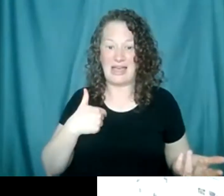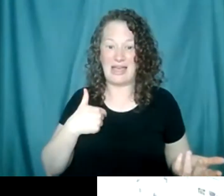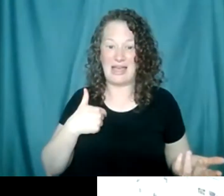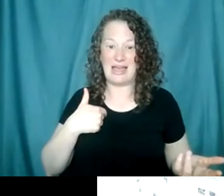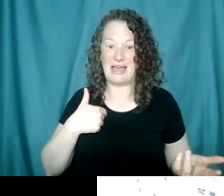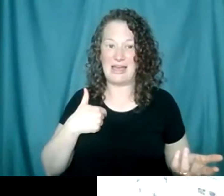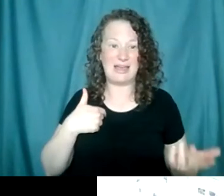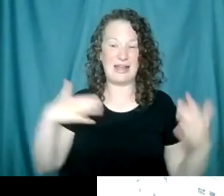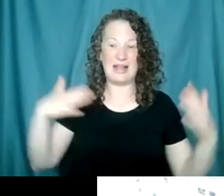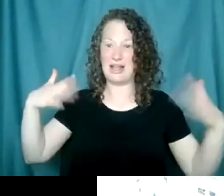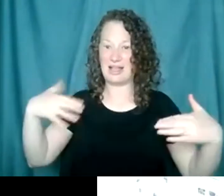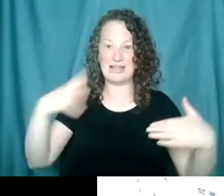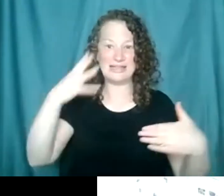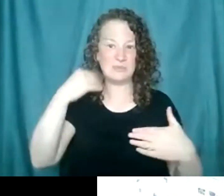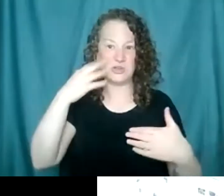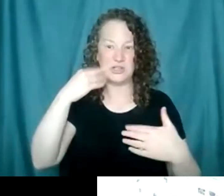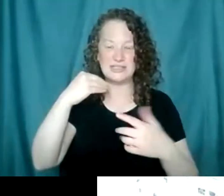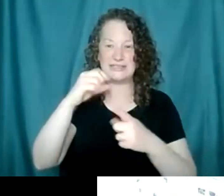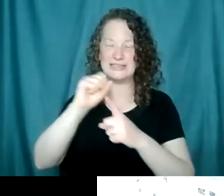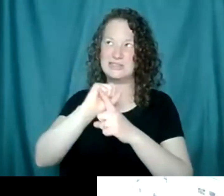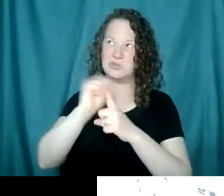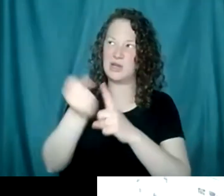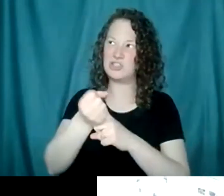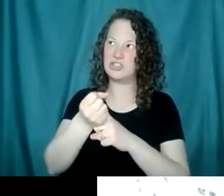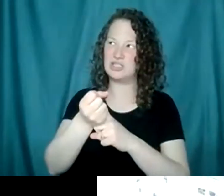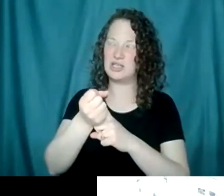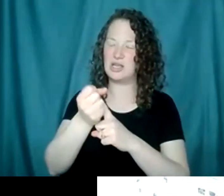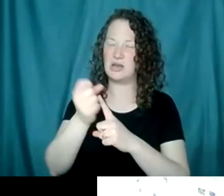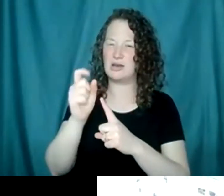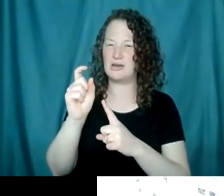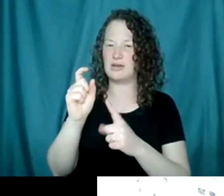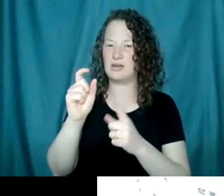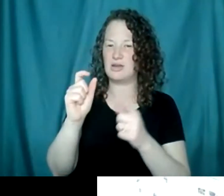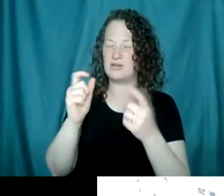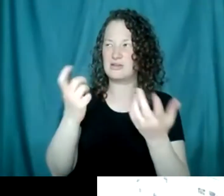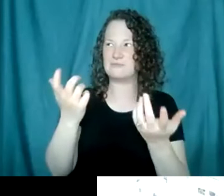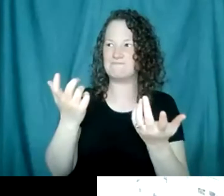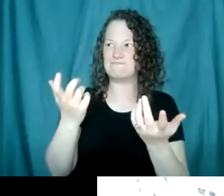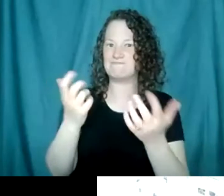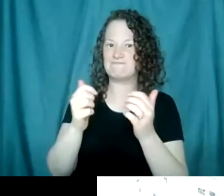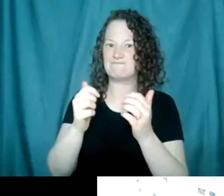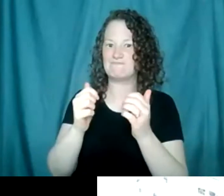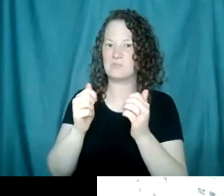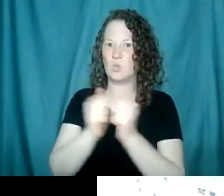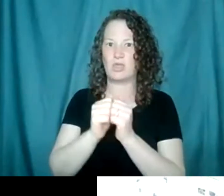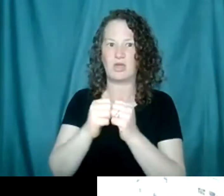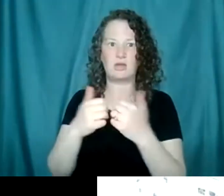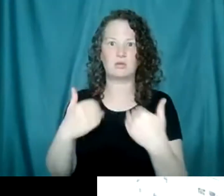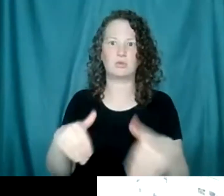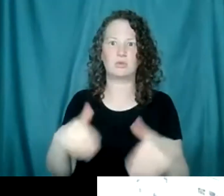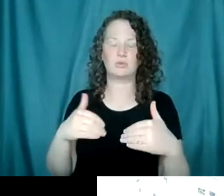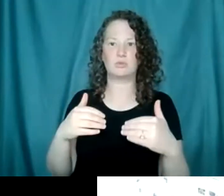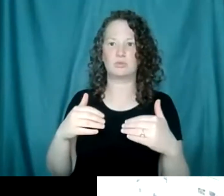been in a situation where I've been in a very, very foreign